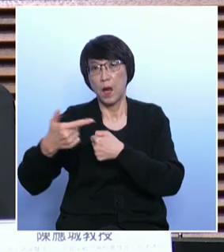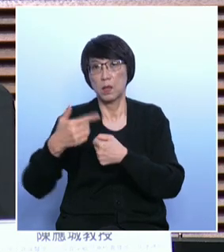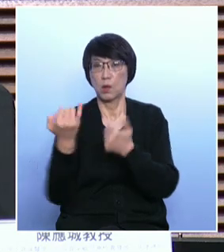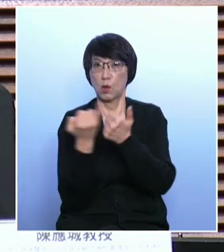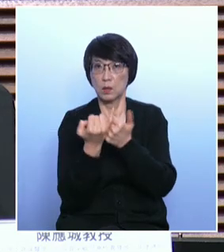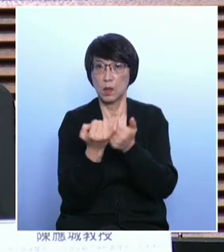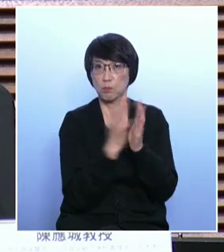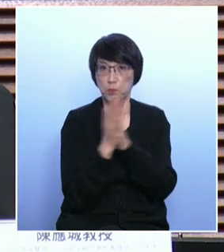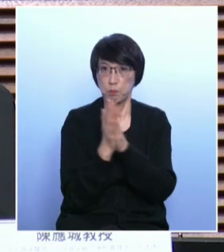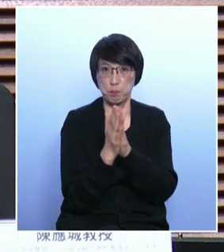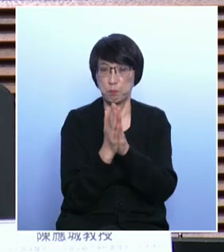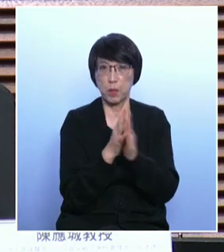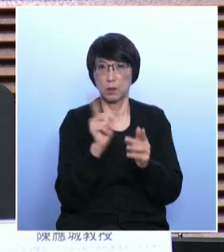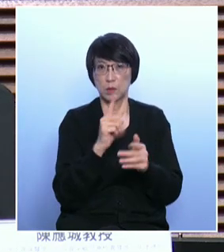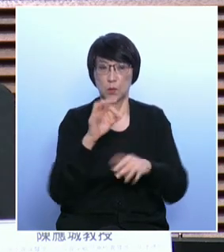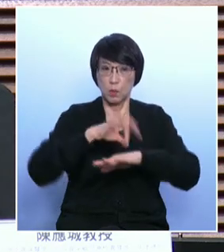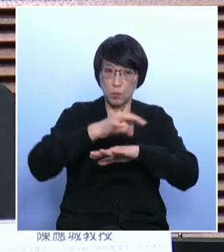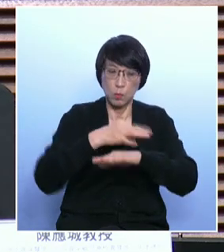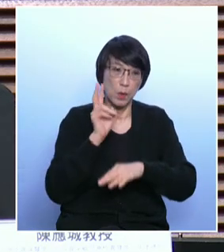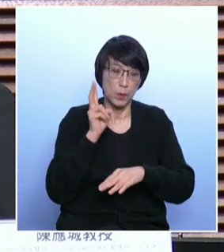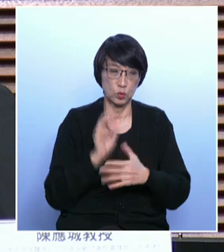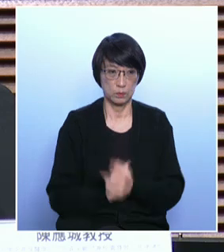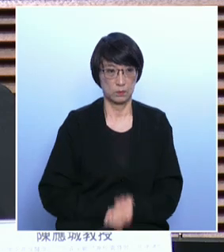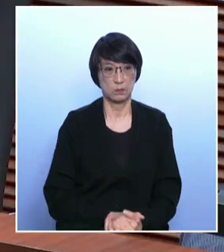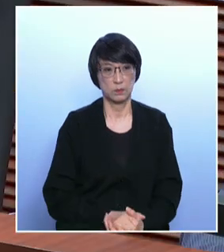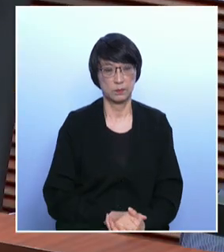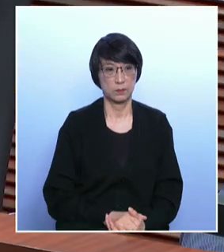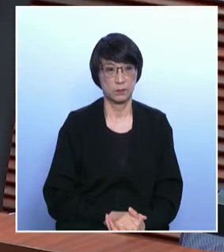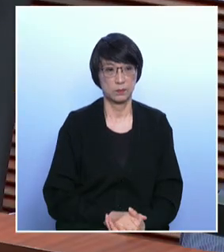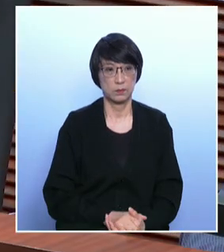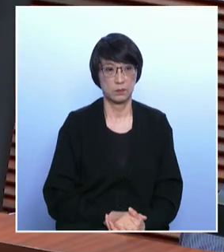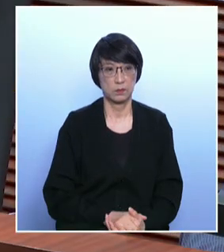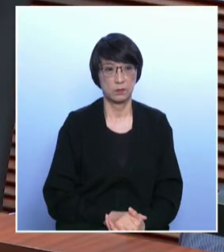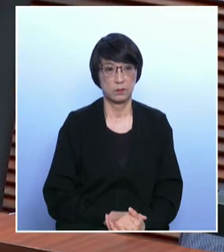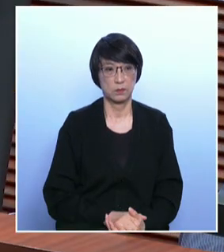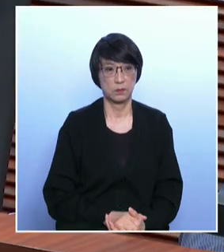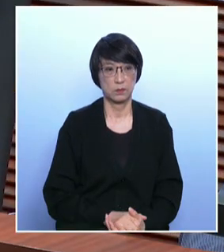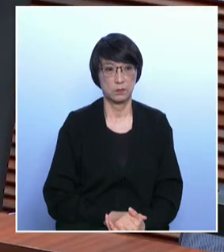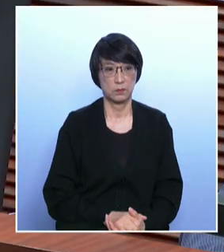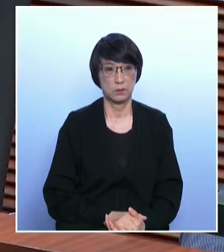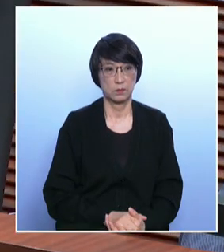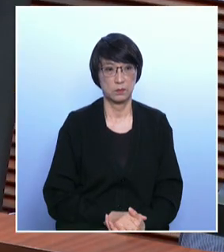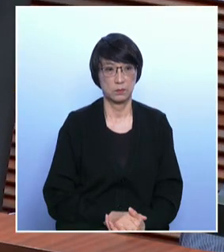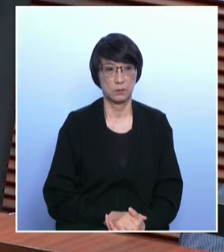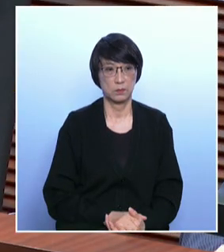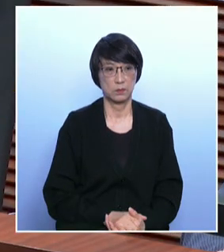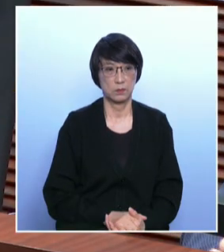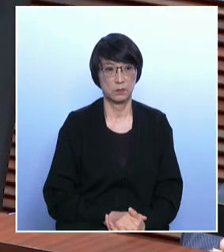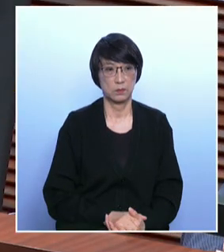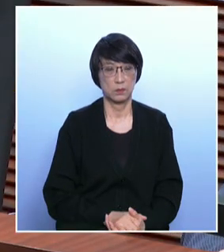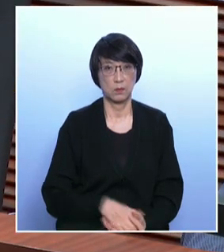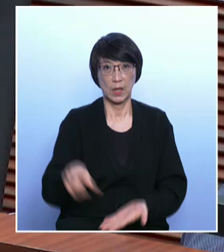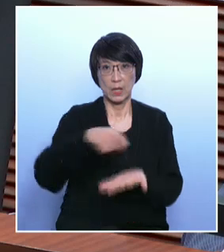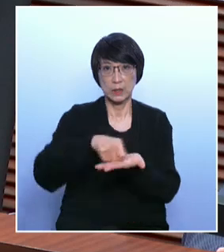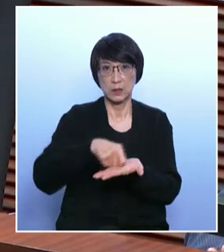Junior students and senior students will have interactions and exchange with one another. Say stitching, this is one of the